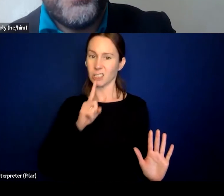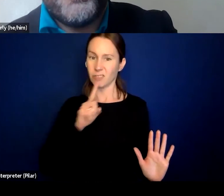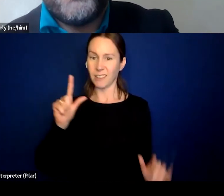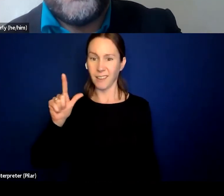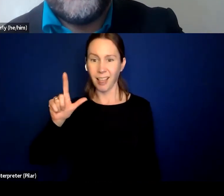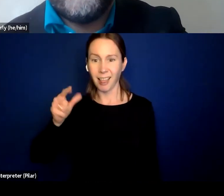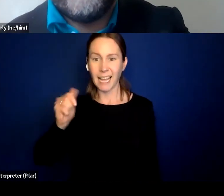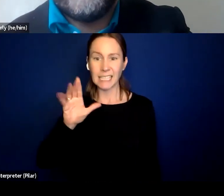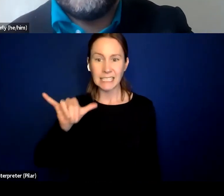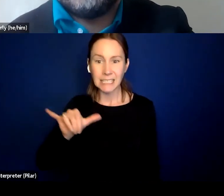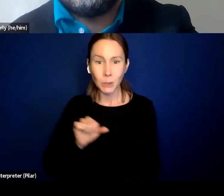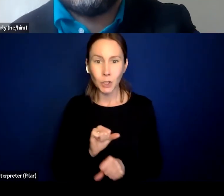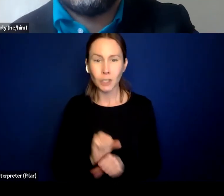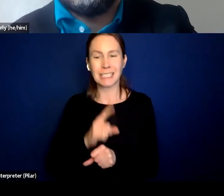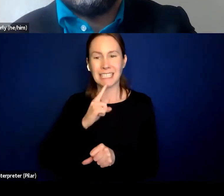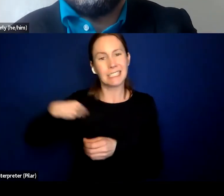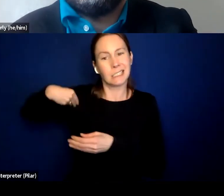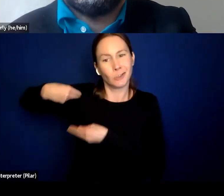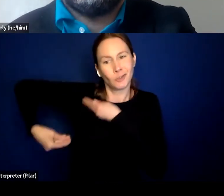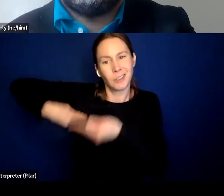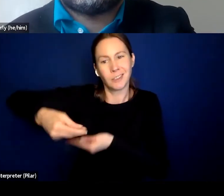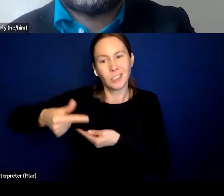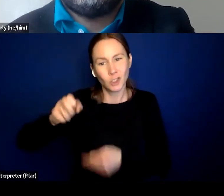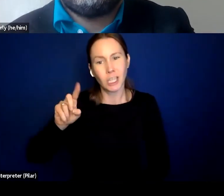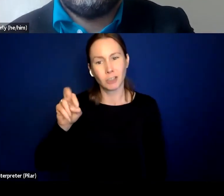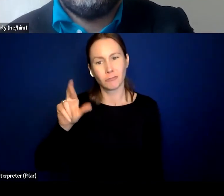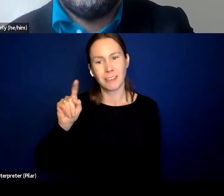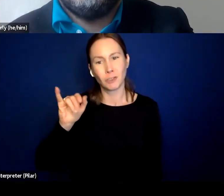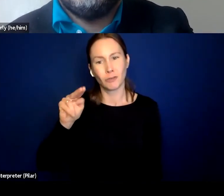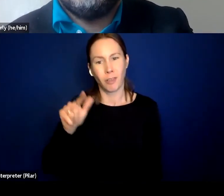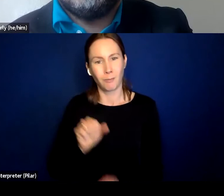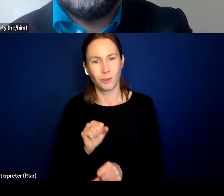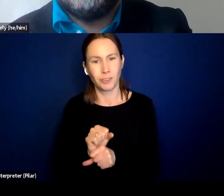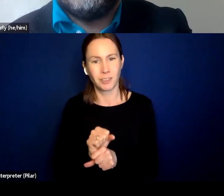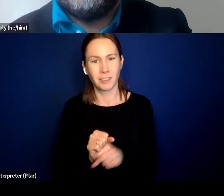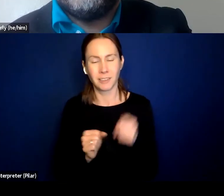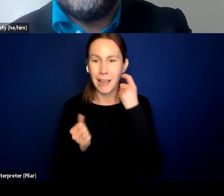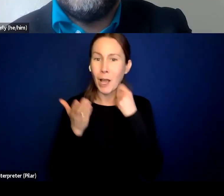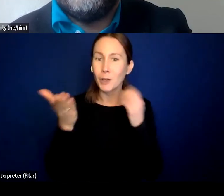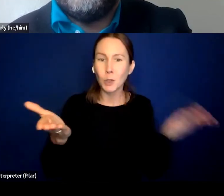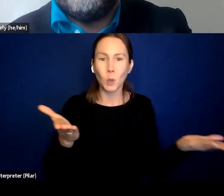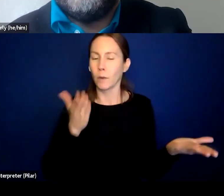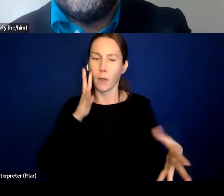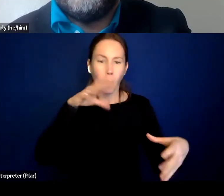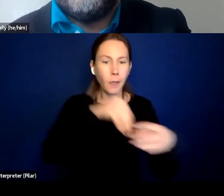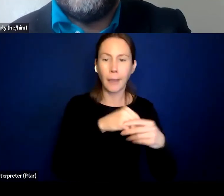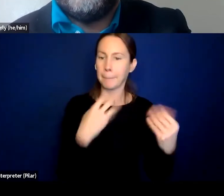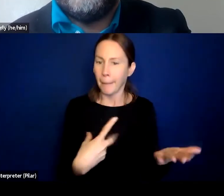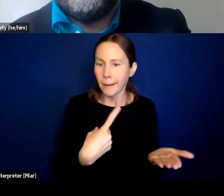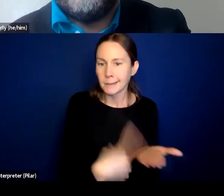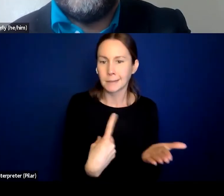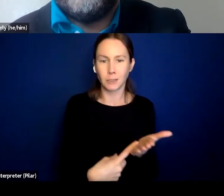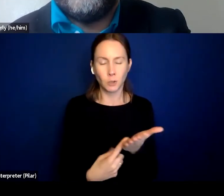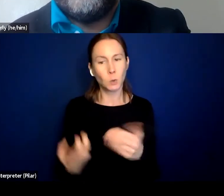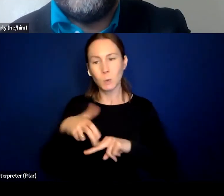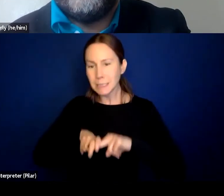work, right? And both of you have likely been at countless tables and part of many conversations